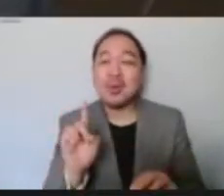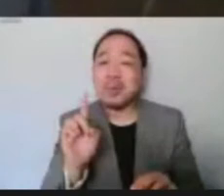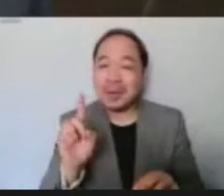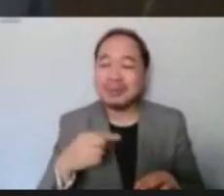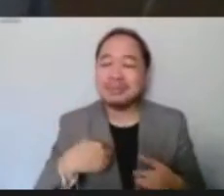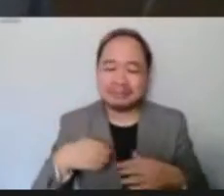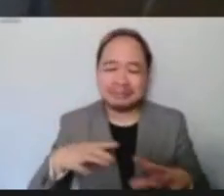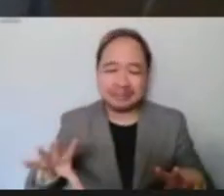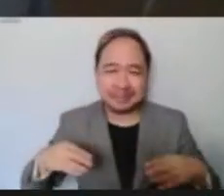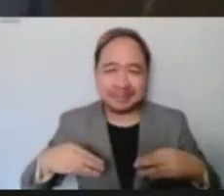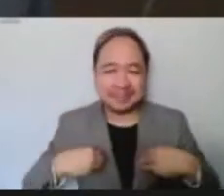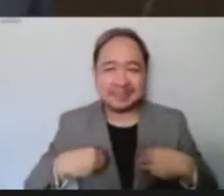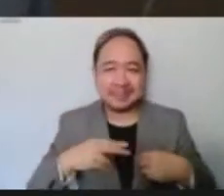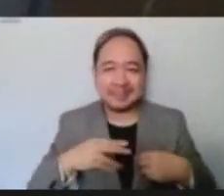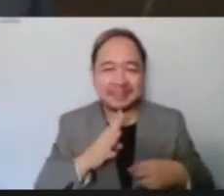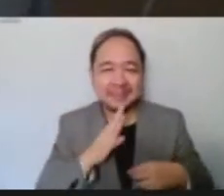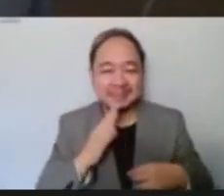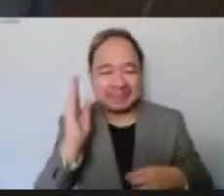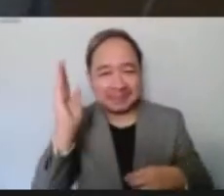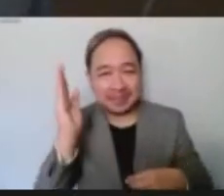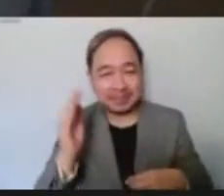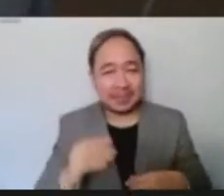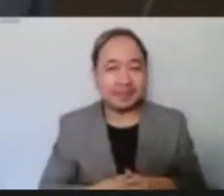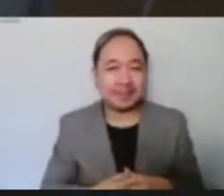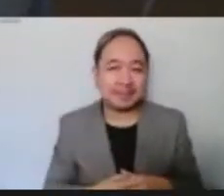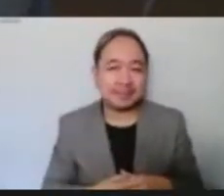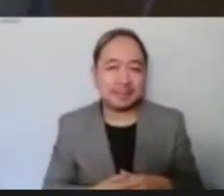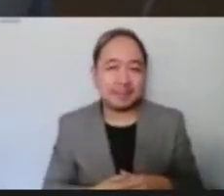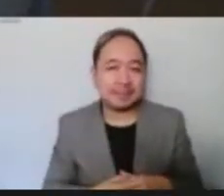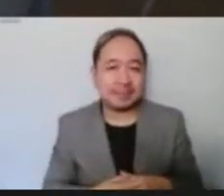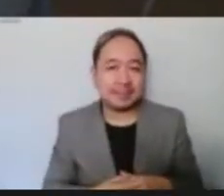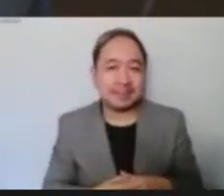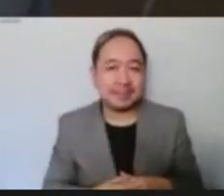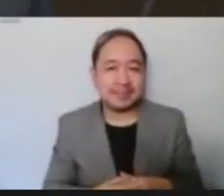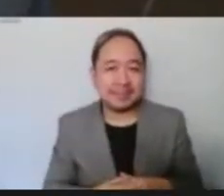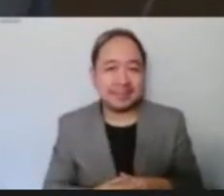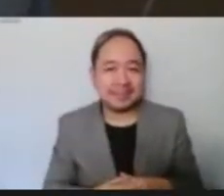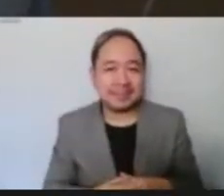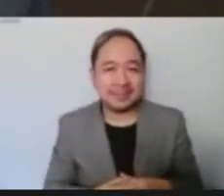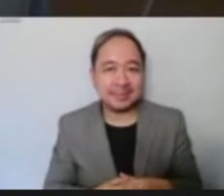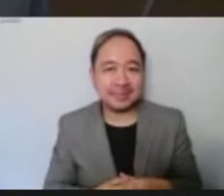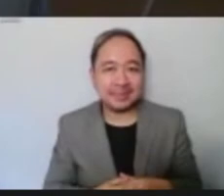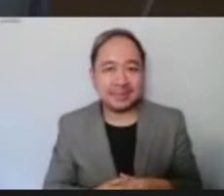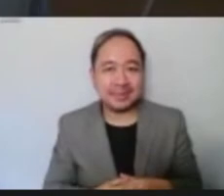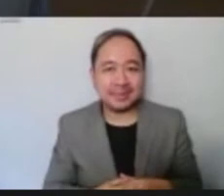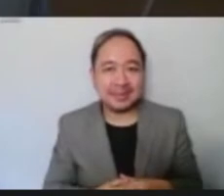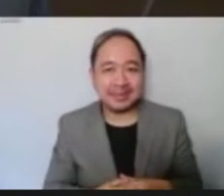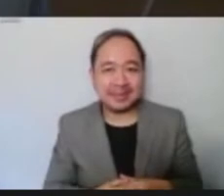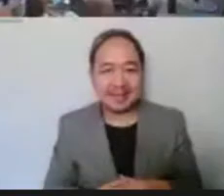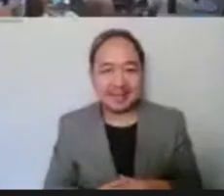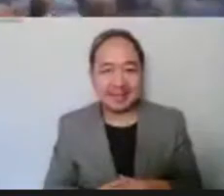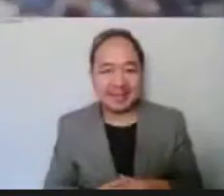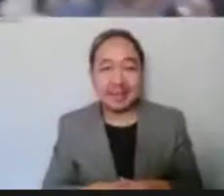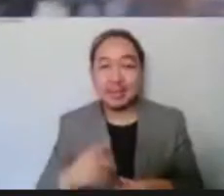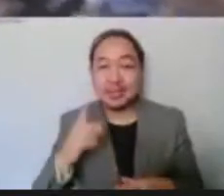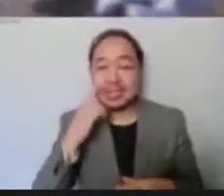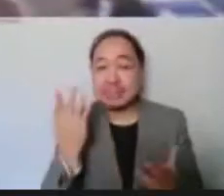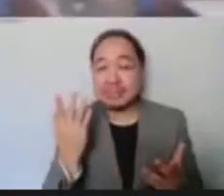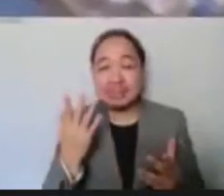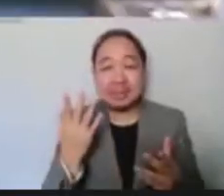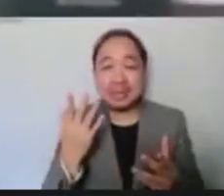okay unless some I mean I didn't have this vertical so if I'm skipping other people